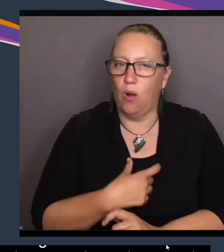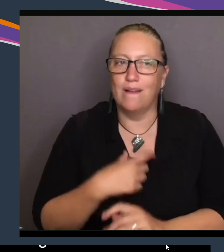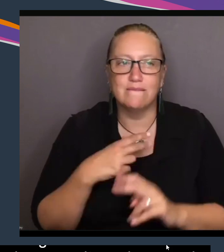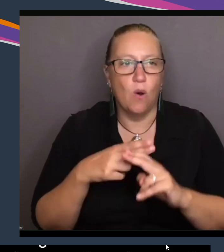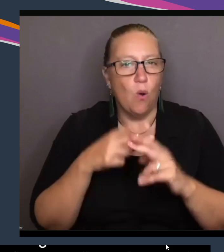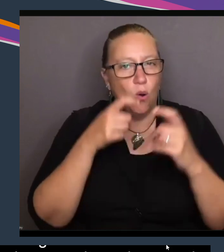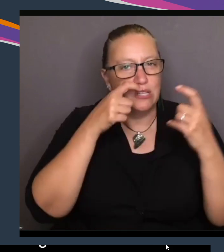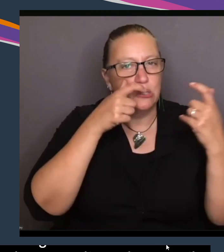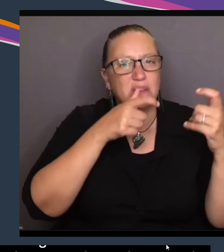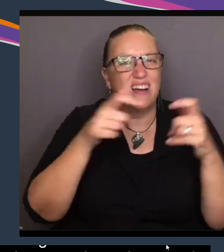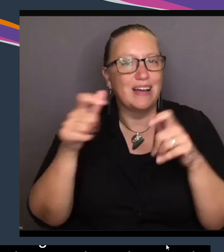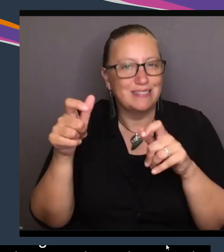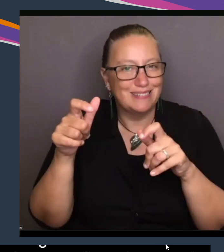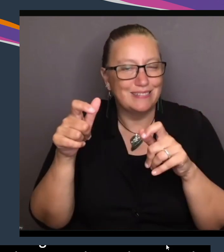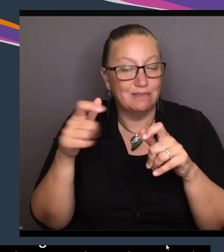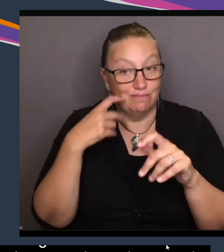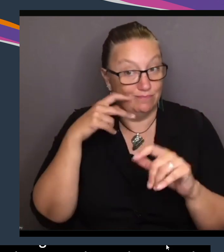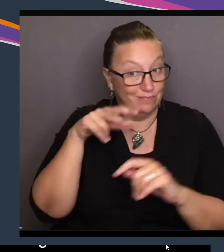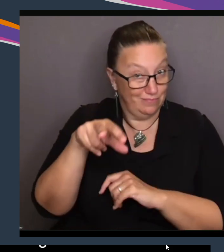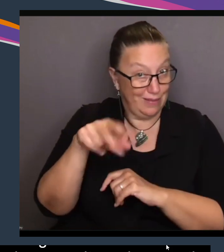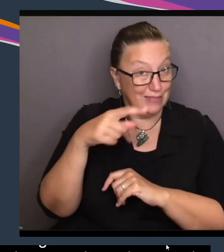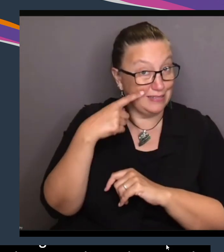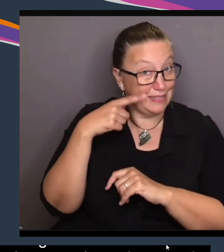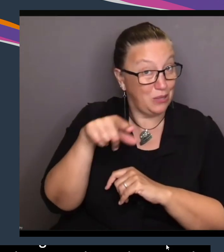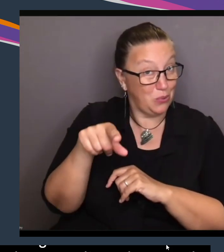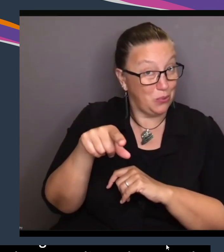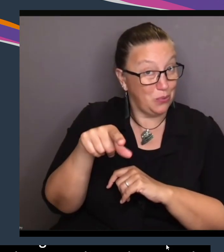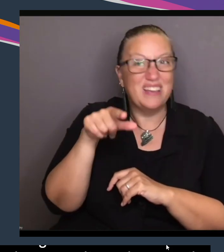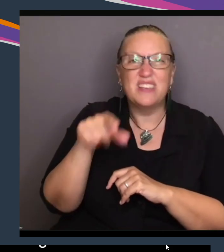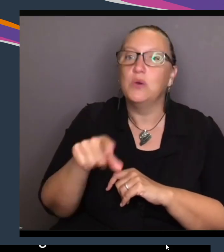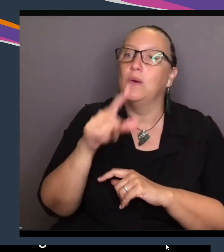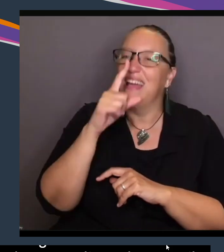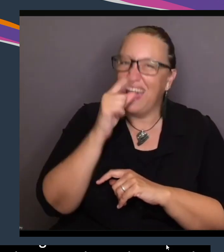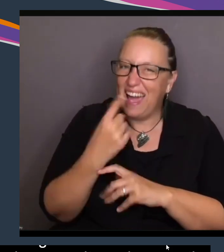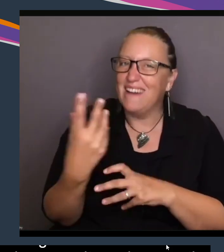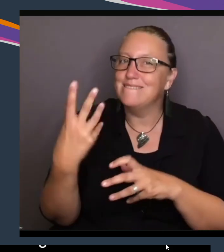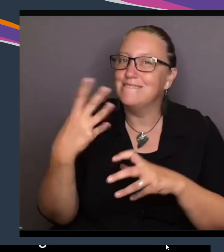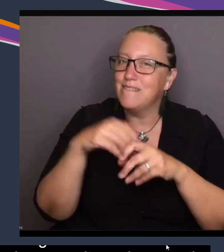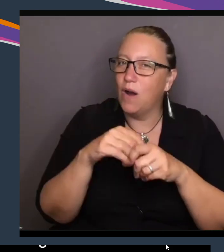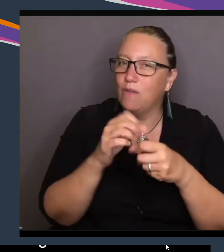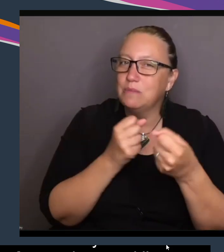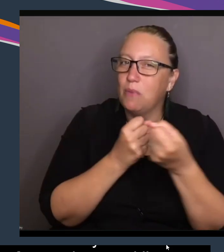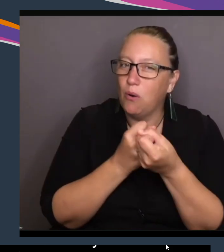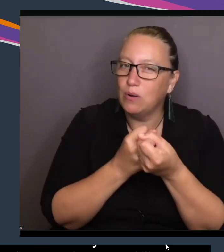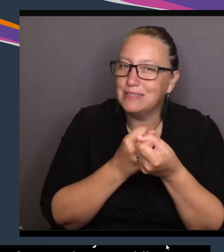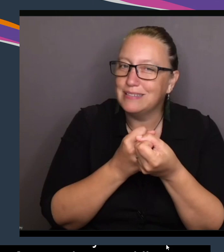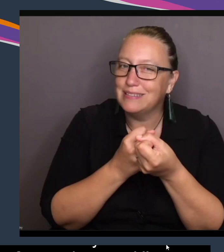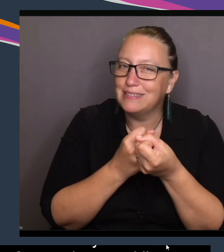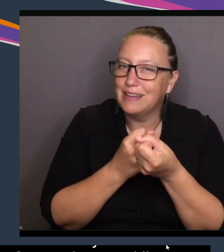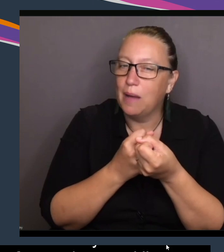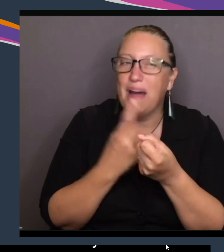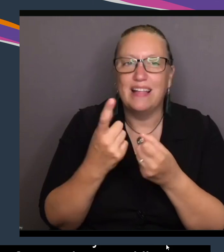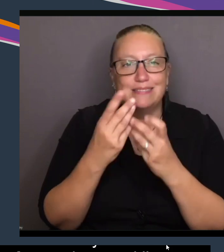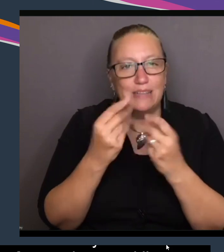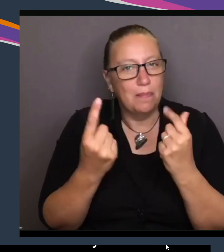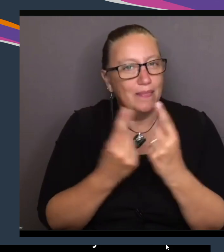and the key role they can and cannot play in supporting the research of